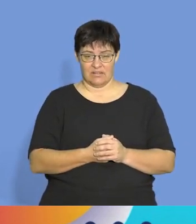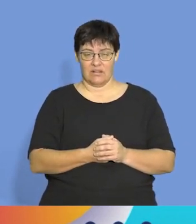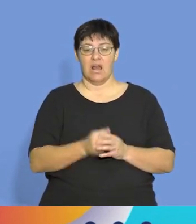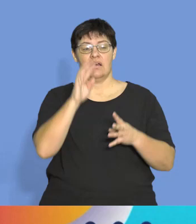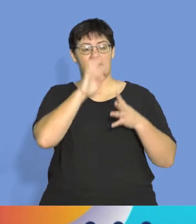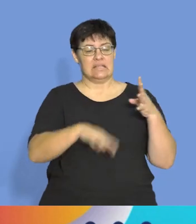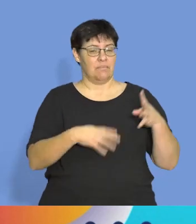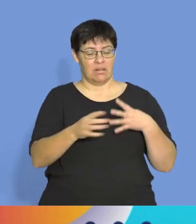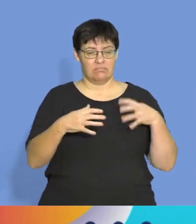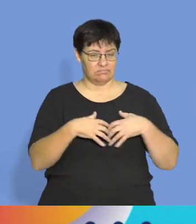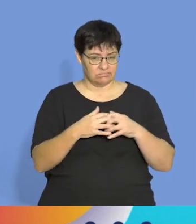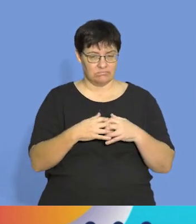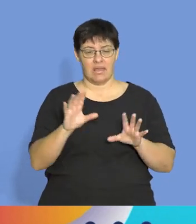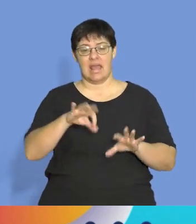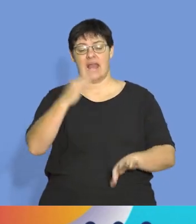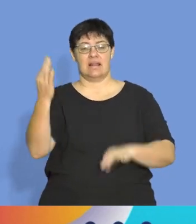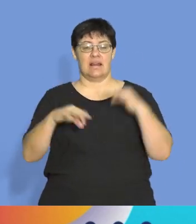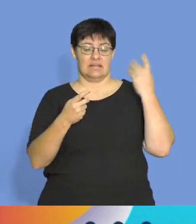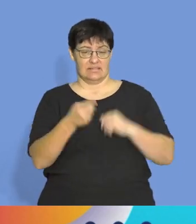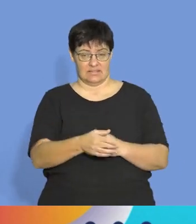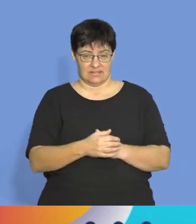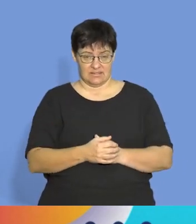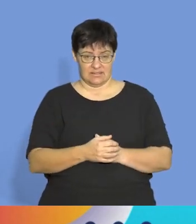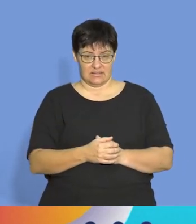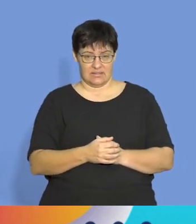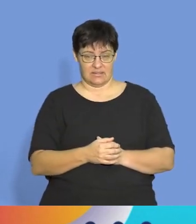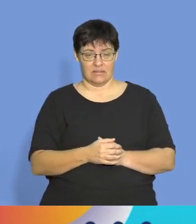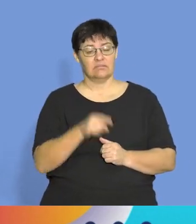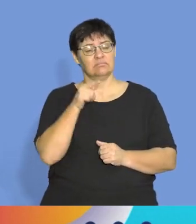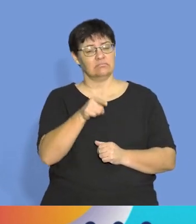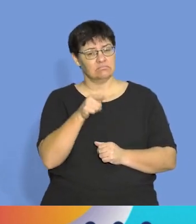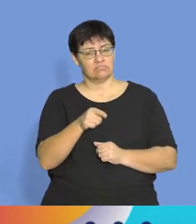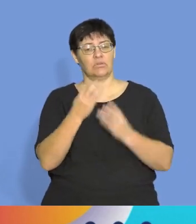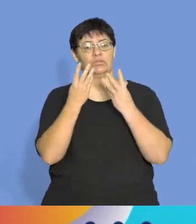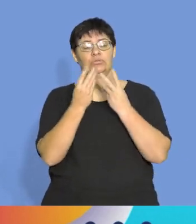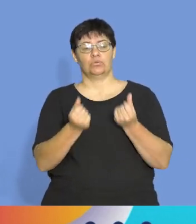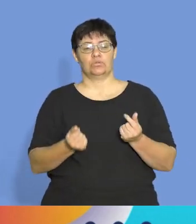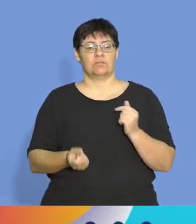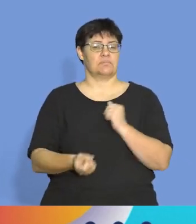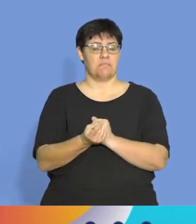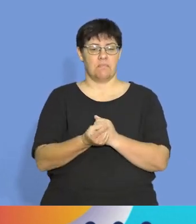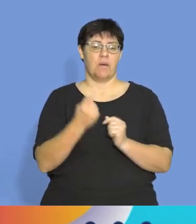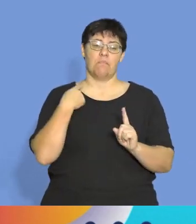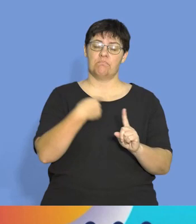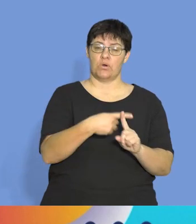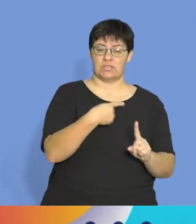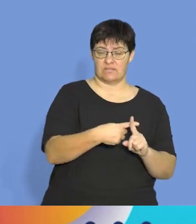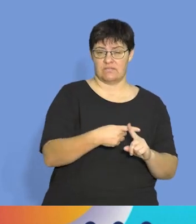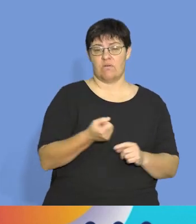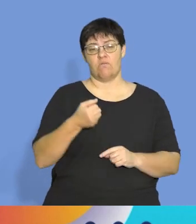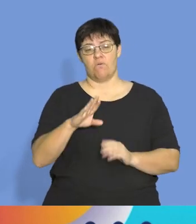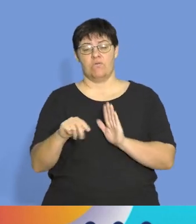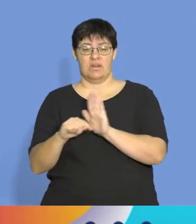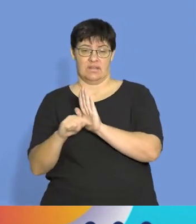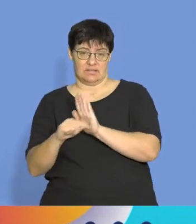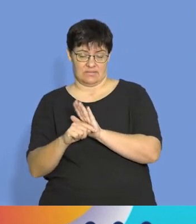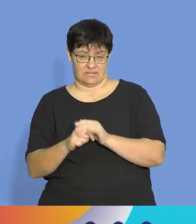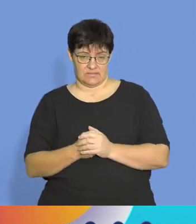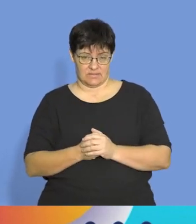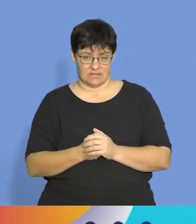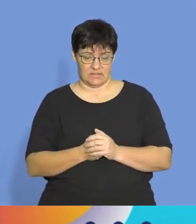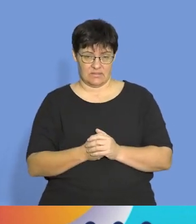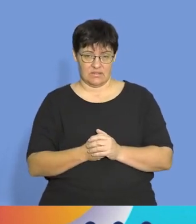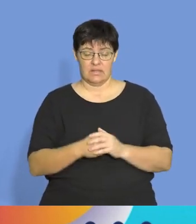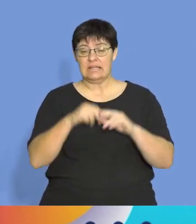like that. Try to use a table in order to analyze where that particular solution will be either